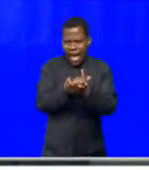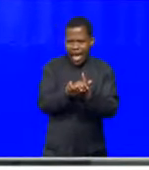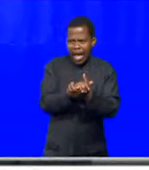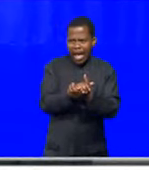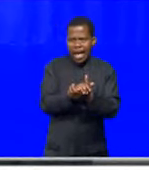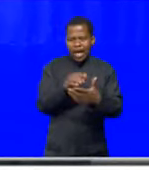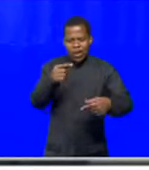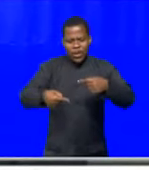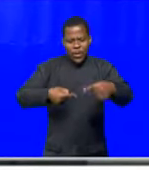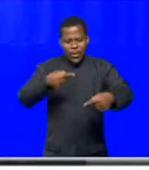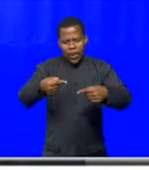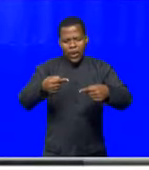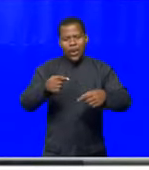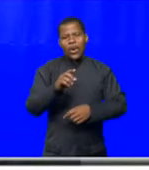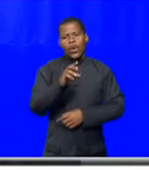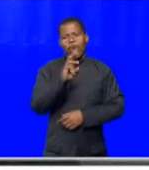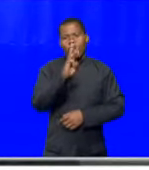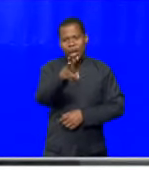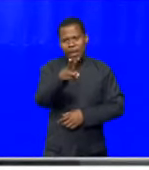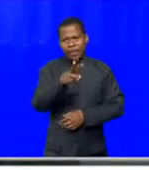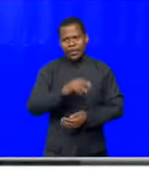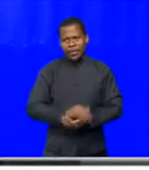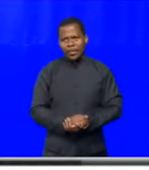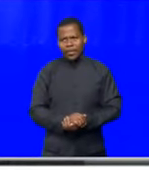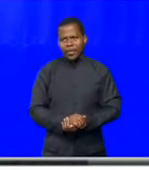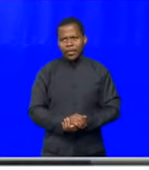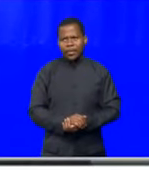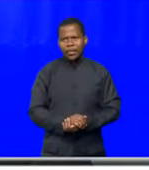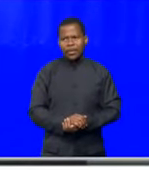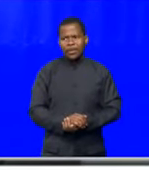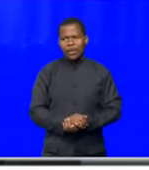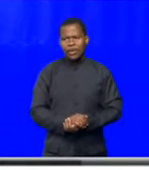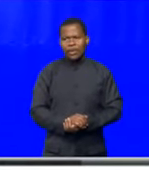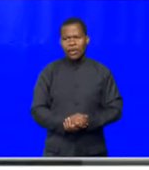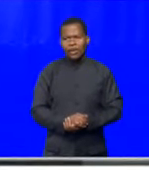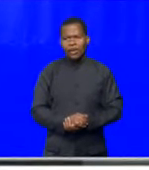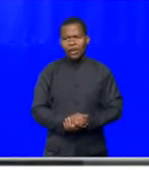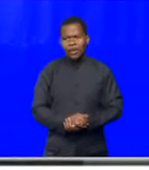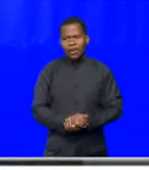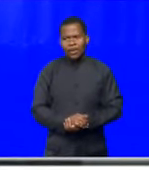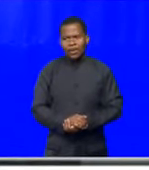organization and lend a hand whenever it's possible. We got